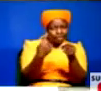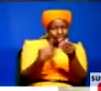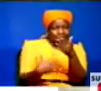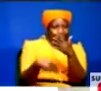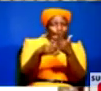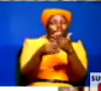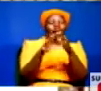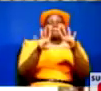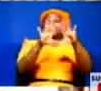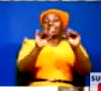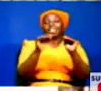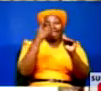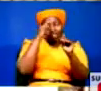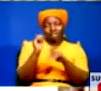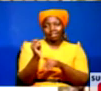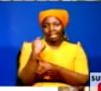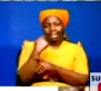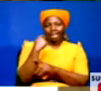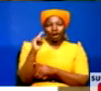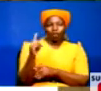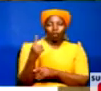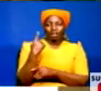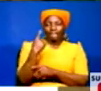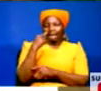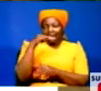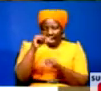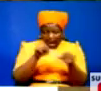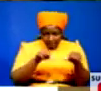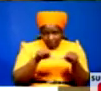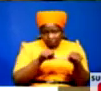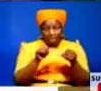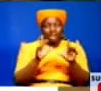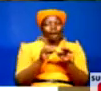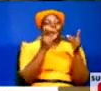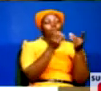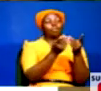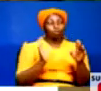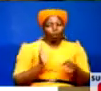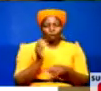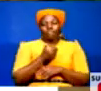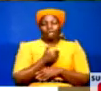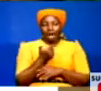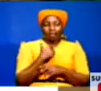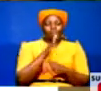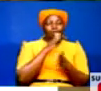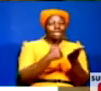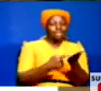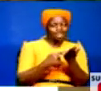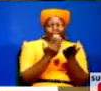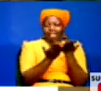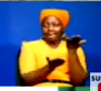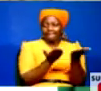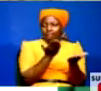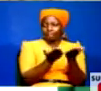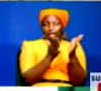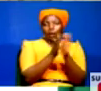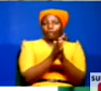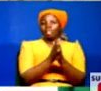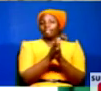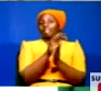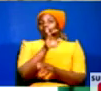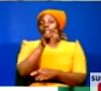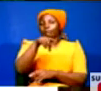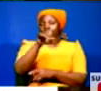for Kenya Kwanza administration, departmental committees have been considering the estimates with principal secretaries, with a report